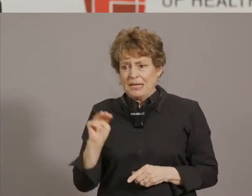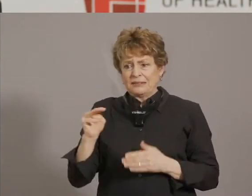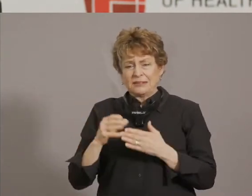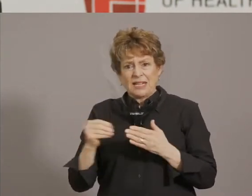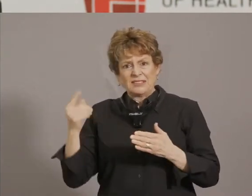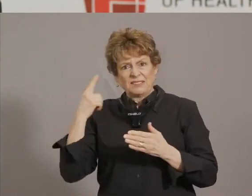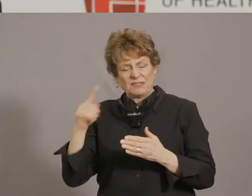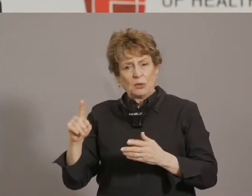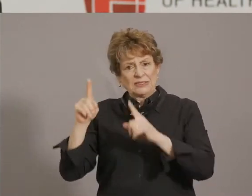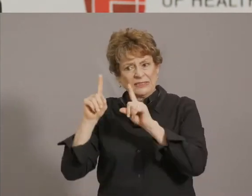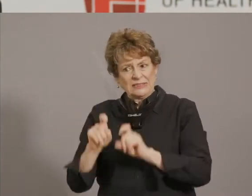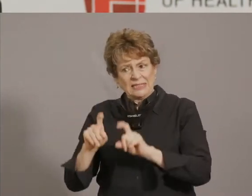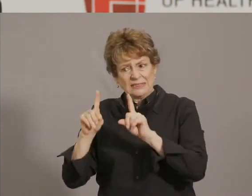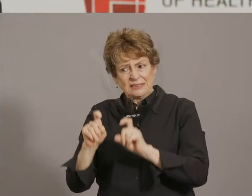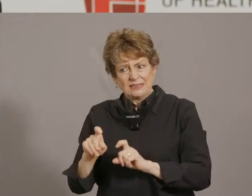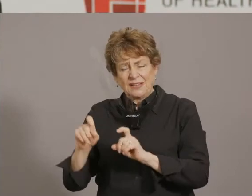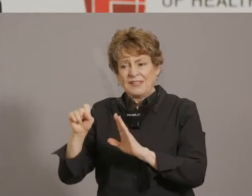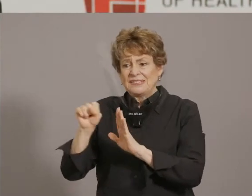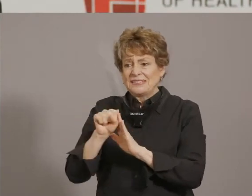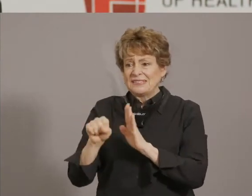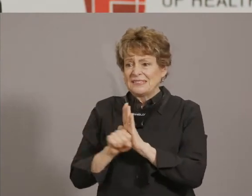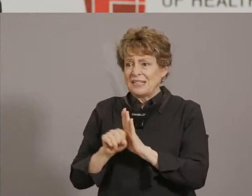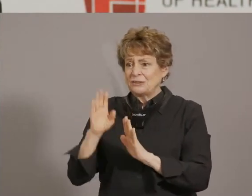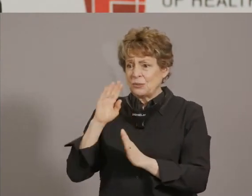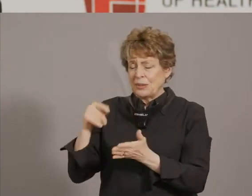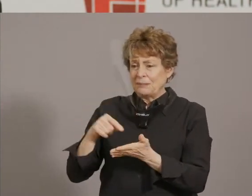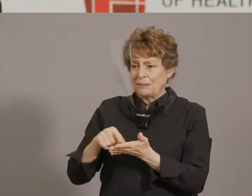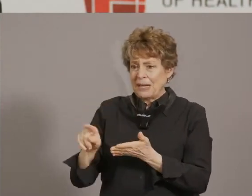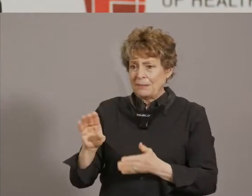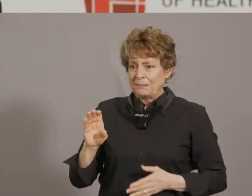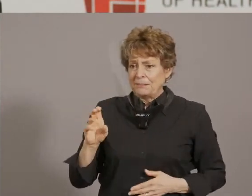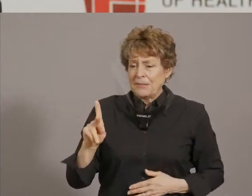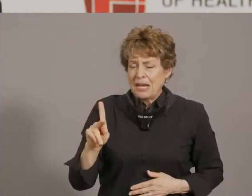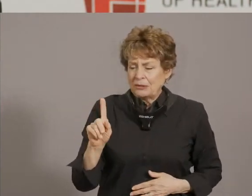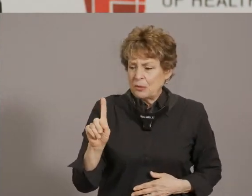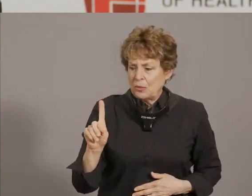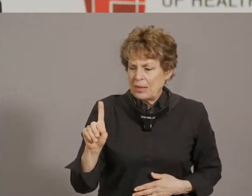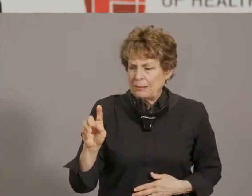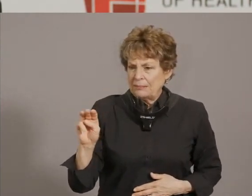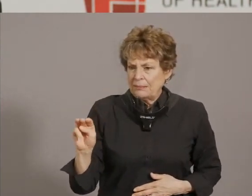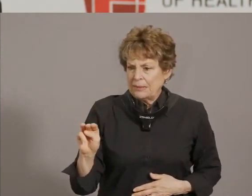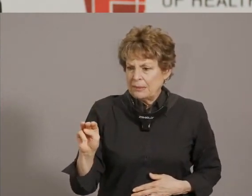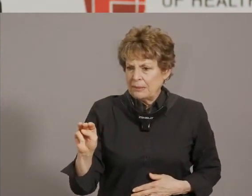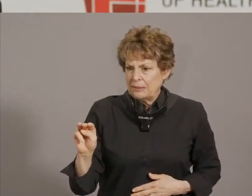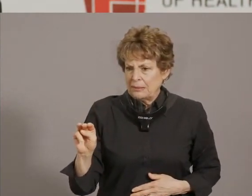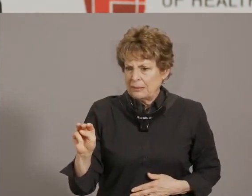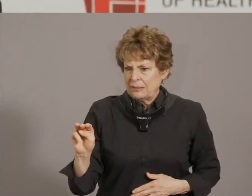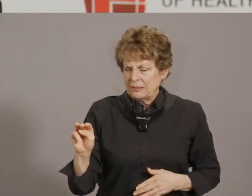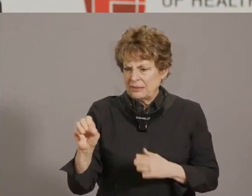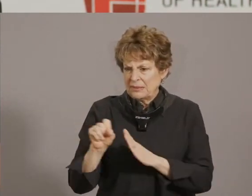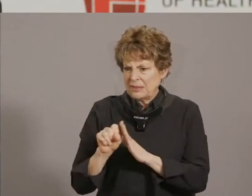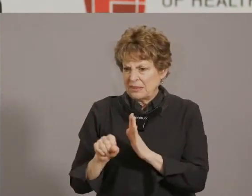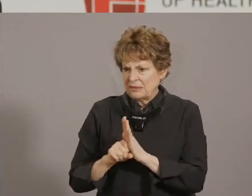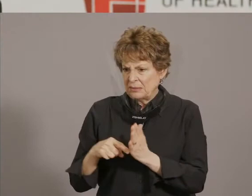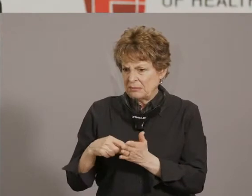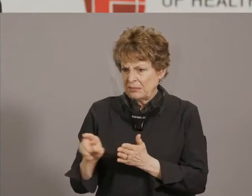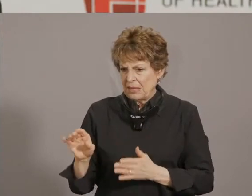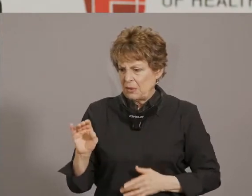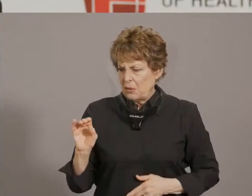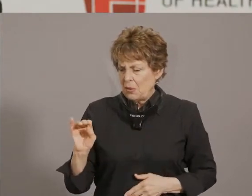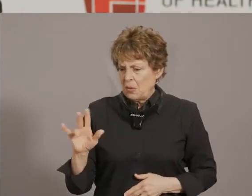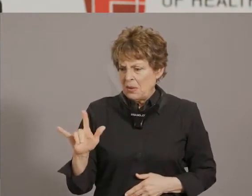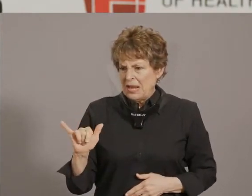state said it could only reimburse $1 million at this time. So why can the state only reimburse $1